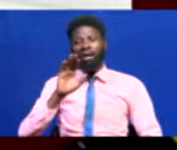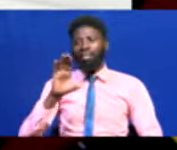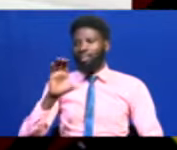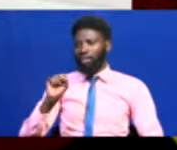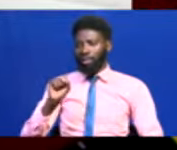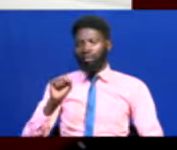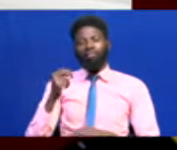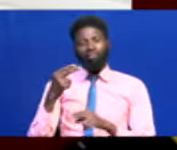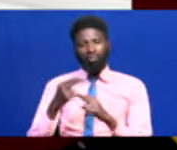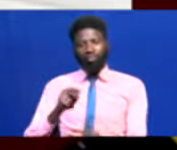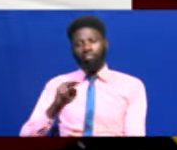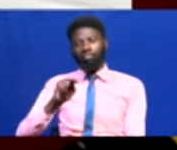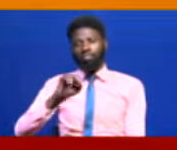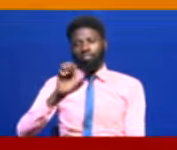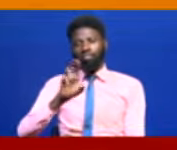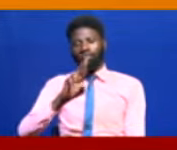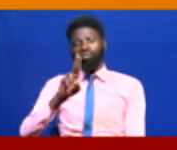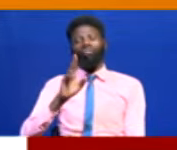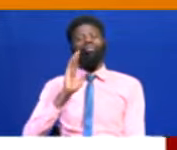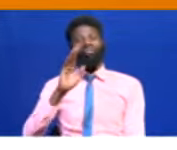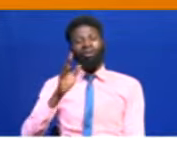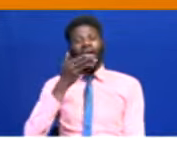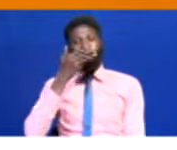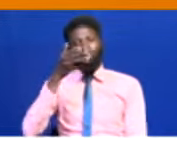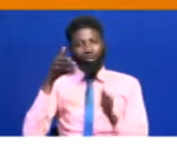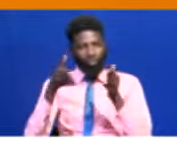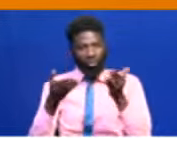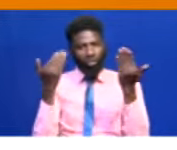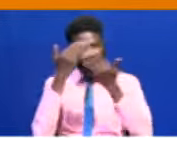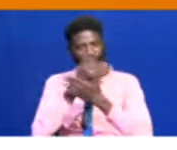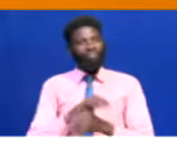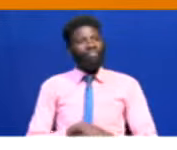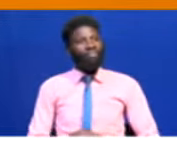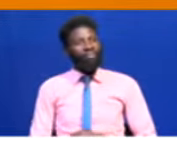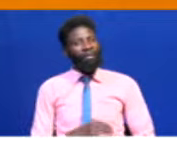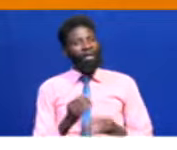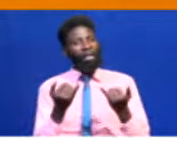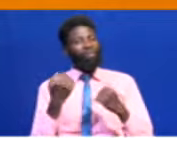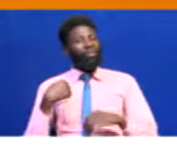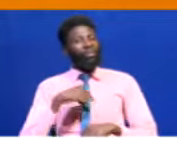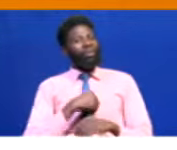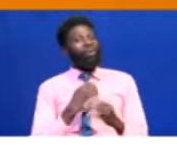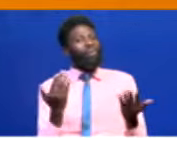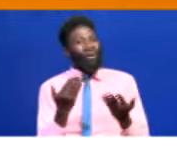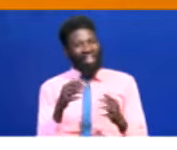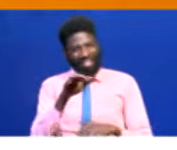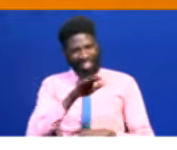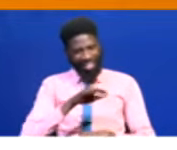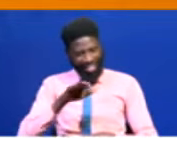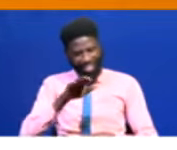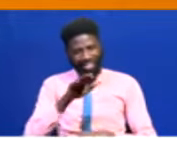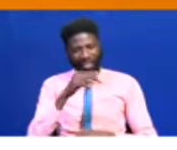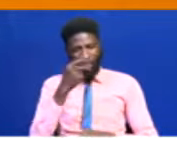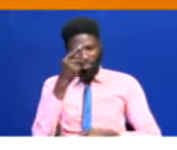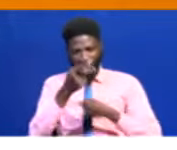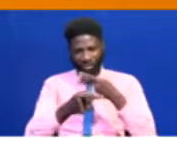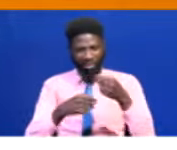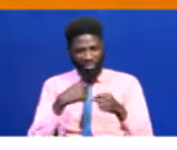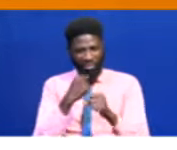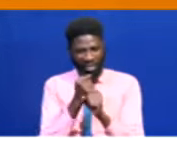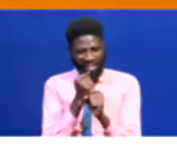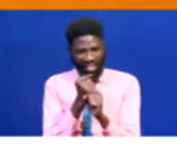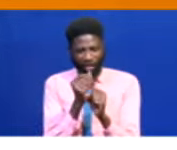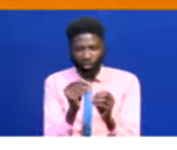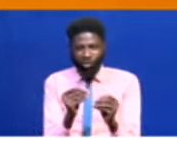on Sunday Express. Now back to looking at where we at. So how far are we in the finalization and the operationalization